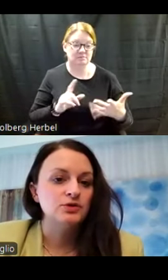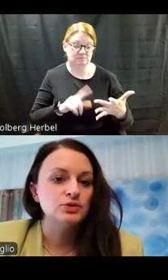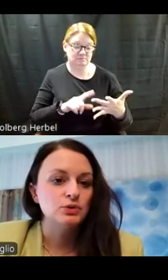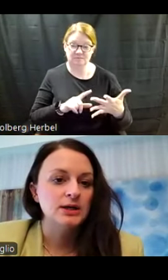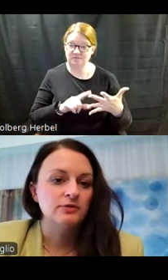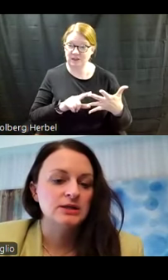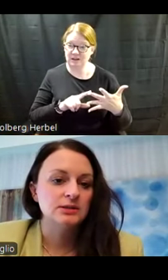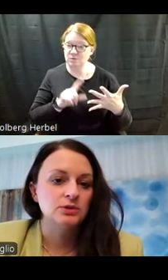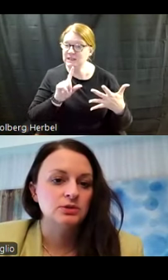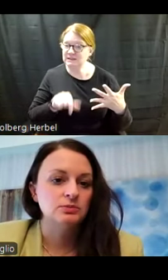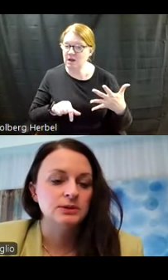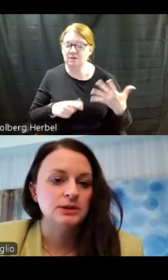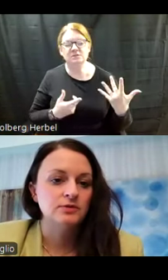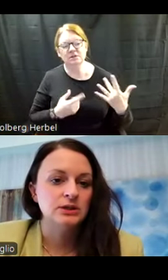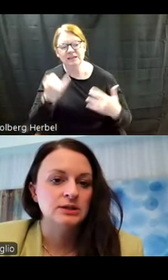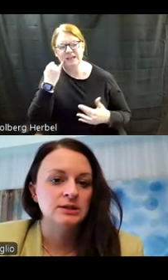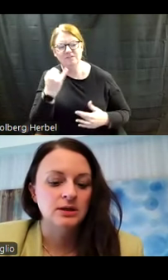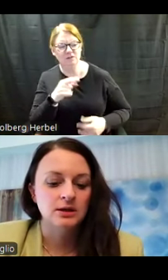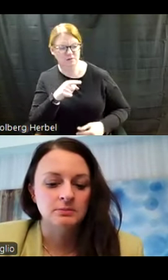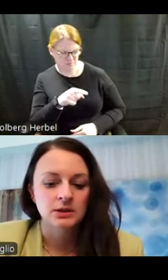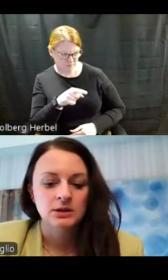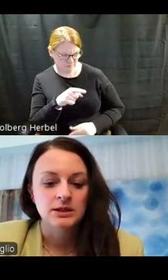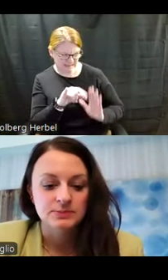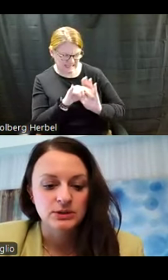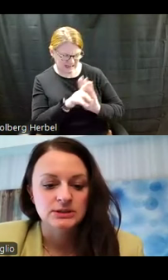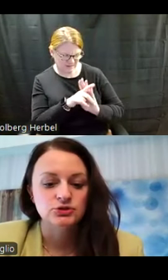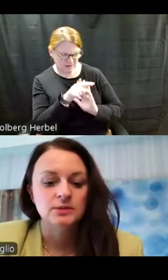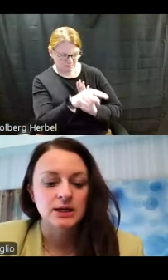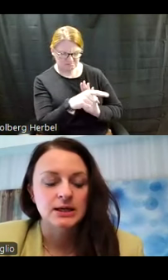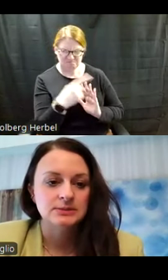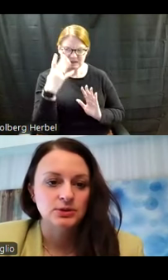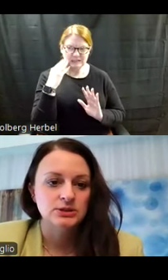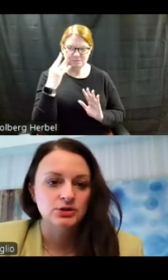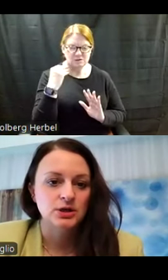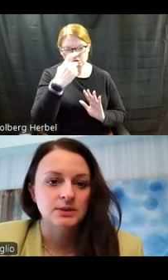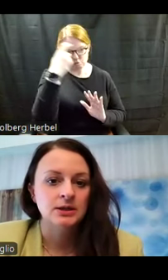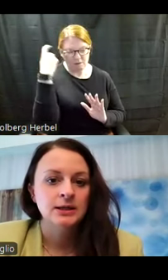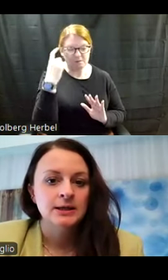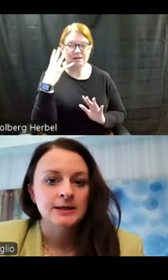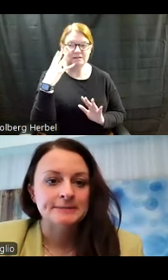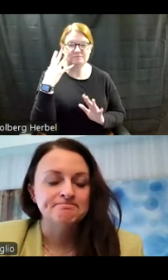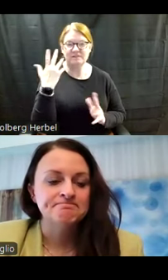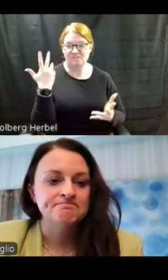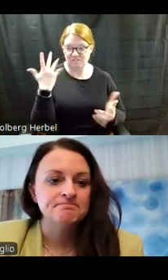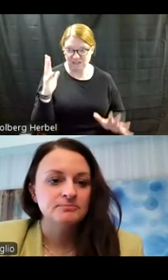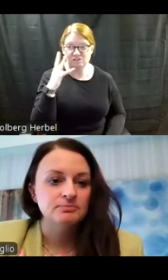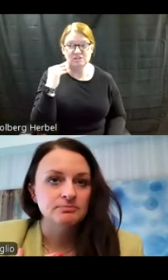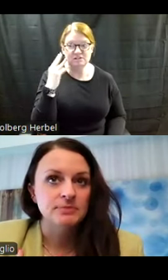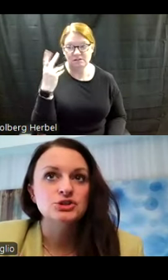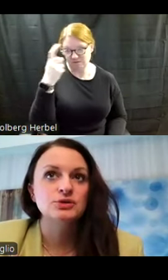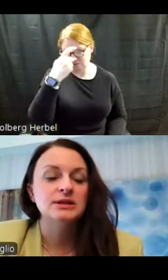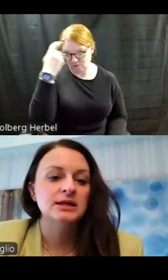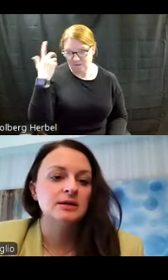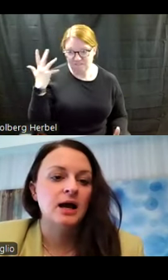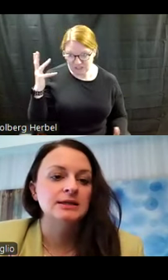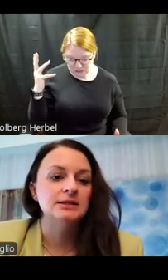Respond if you do identify someone who you believe is experiencing trauma, has experienced trauma. Make